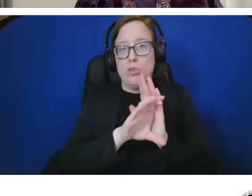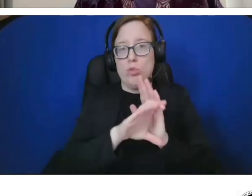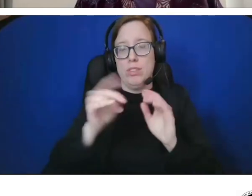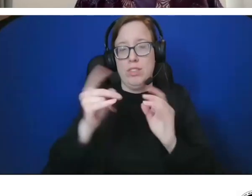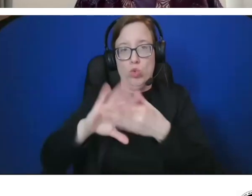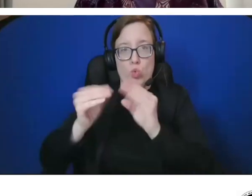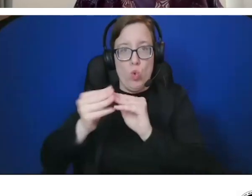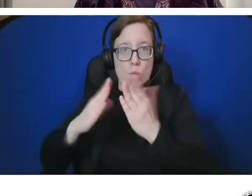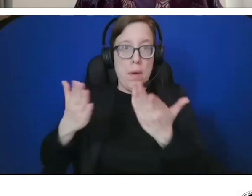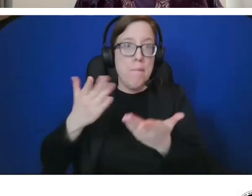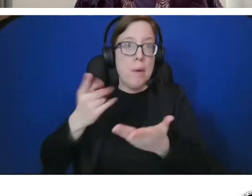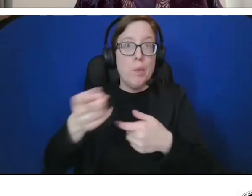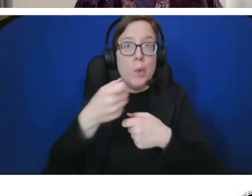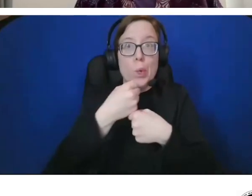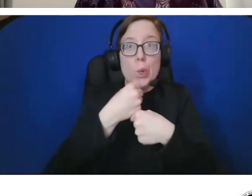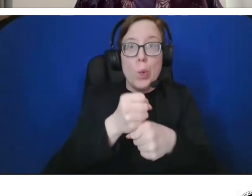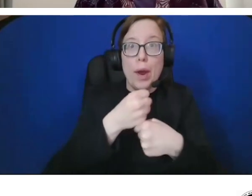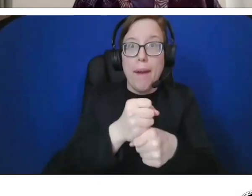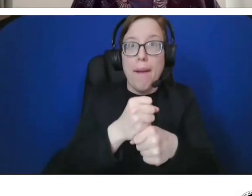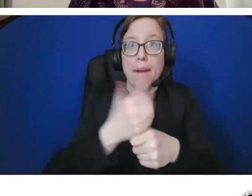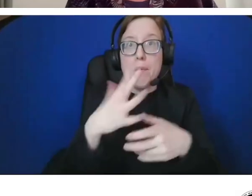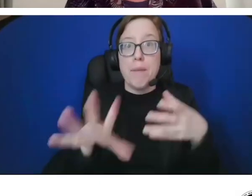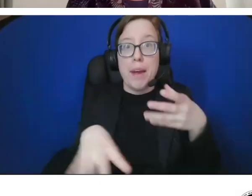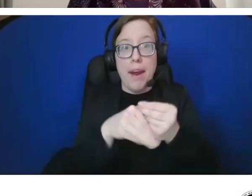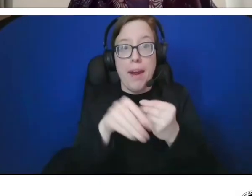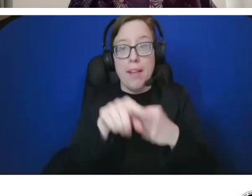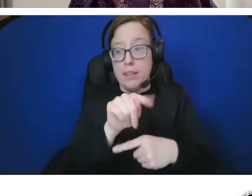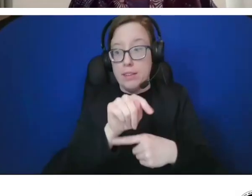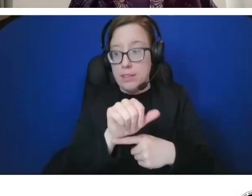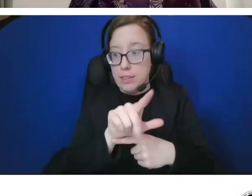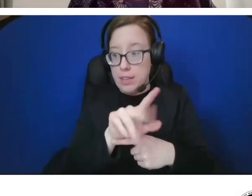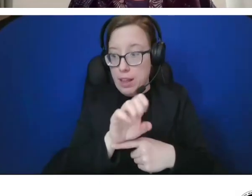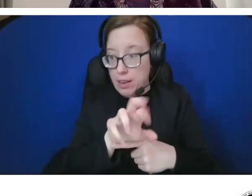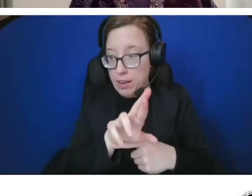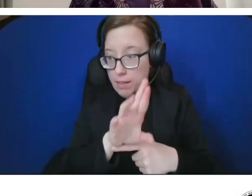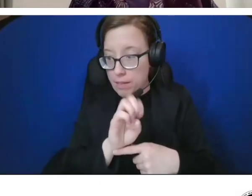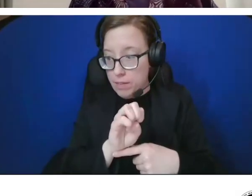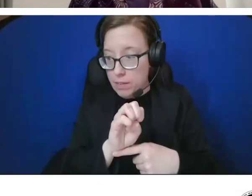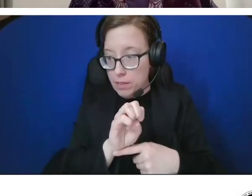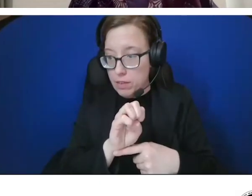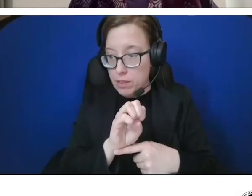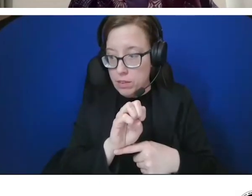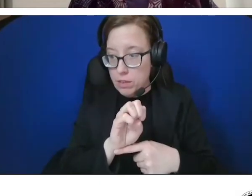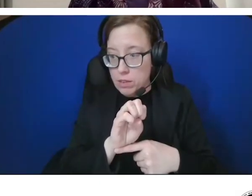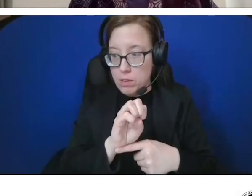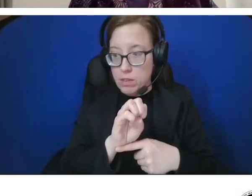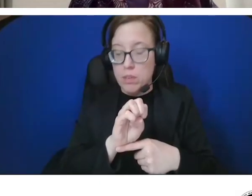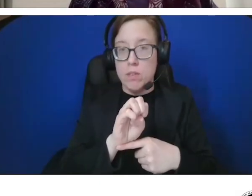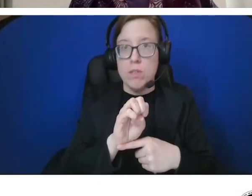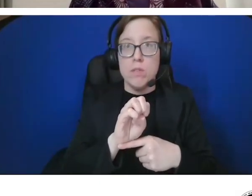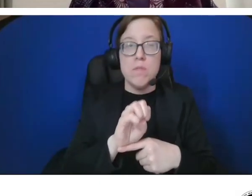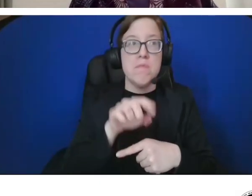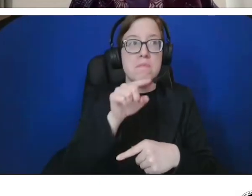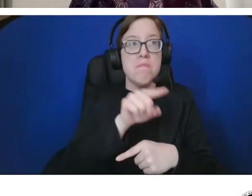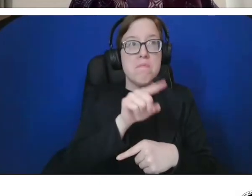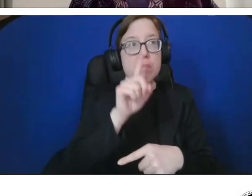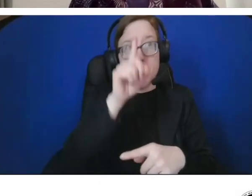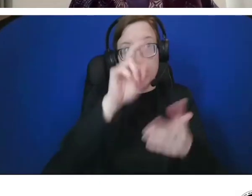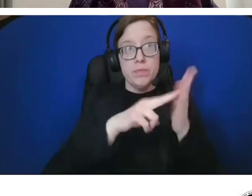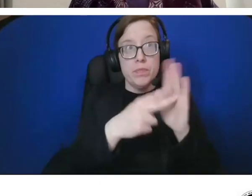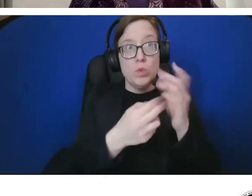happen in storybooks. And you might have created them. You might have added these tactile features. So these are intended to